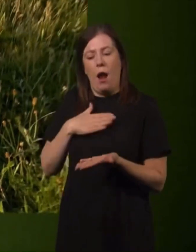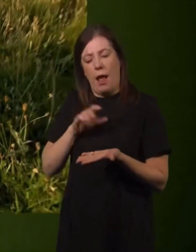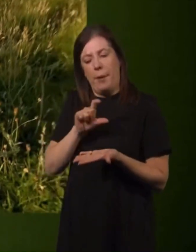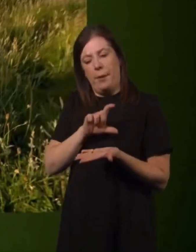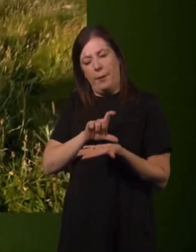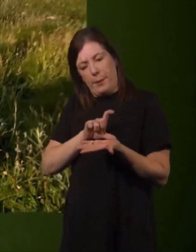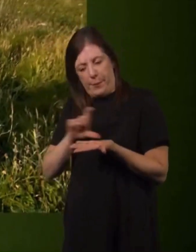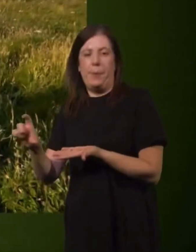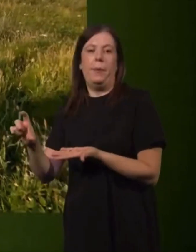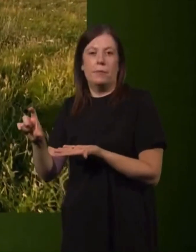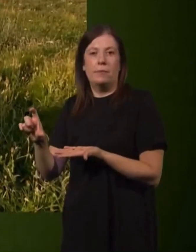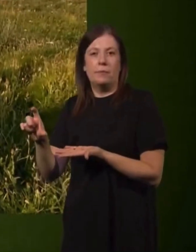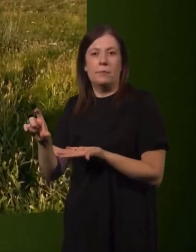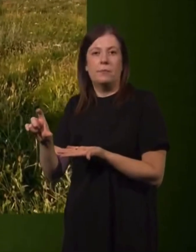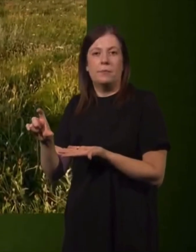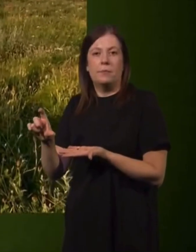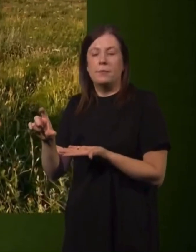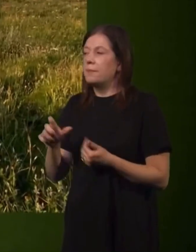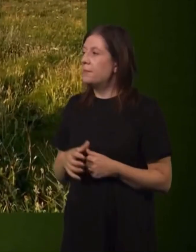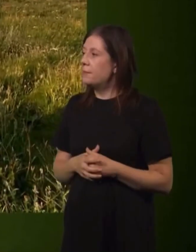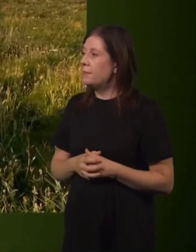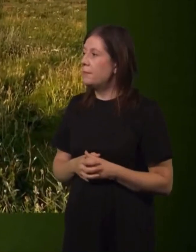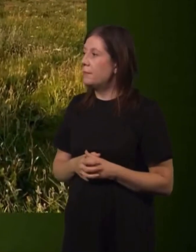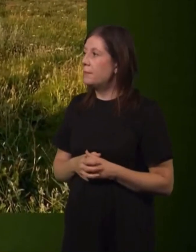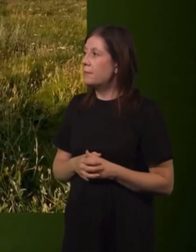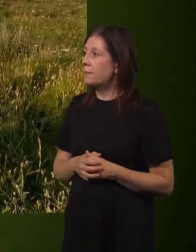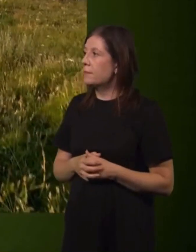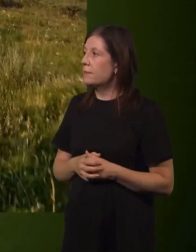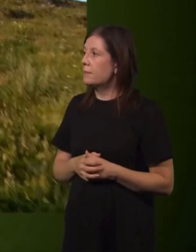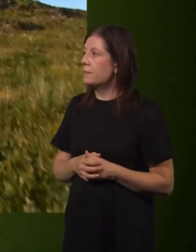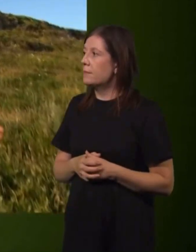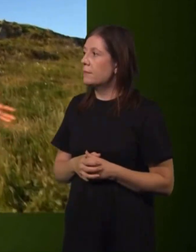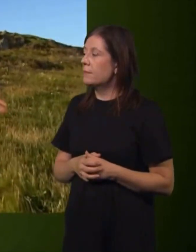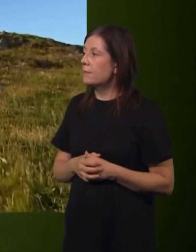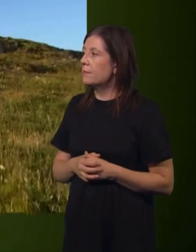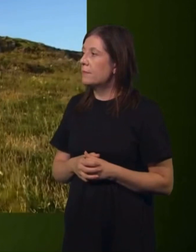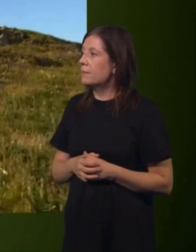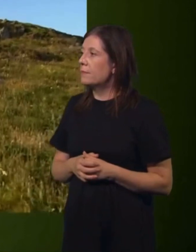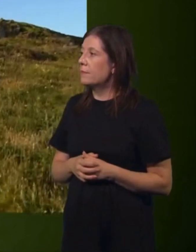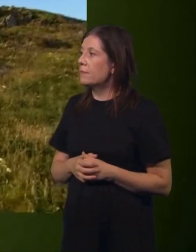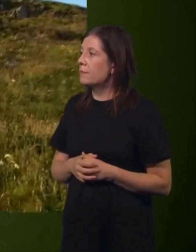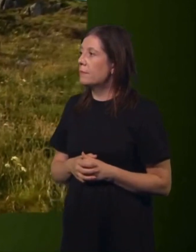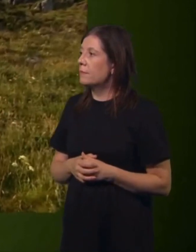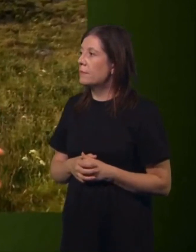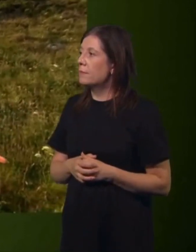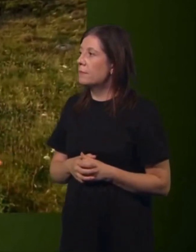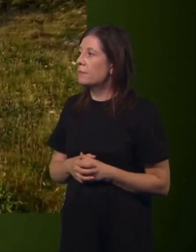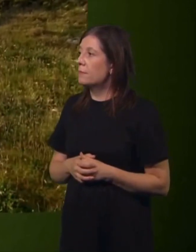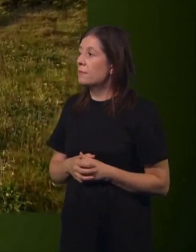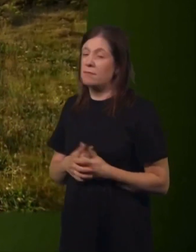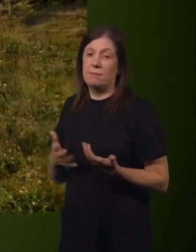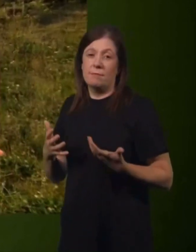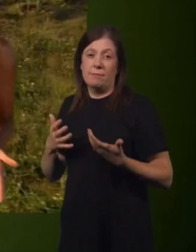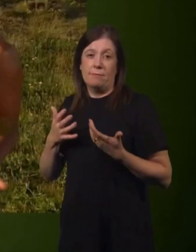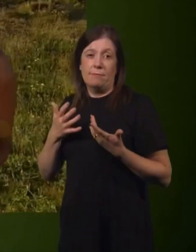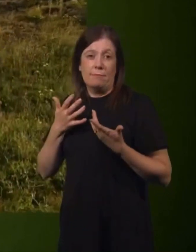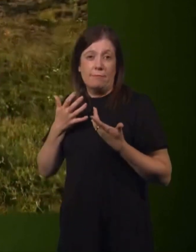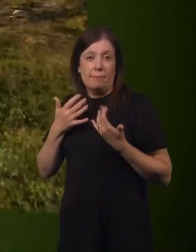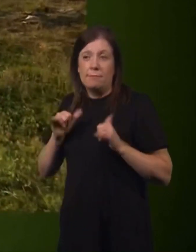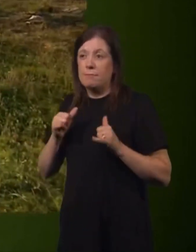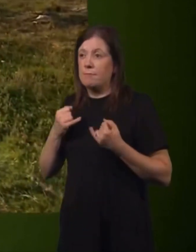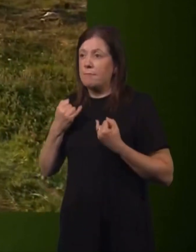the ground underneath there. And that open grassy areas tends to be kept open by grazing livestock. So it's partly